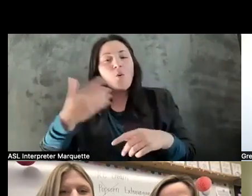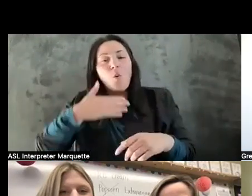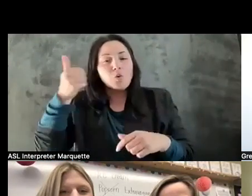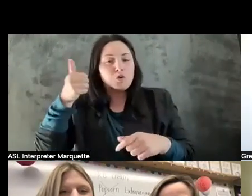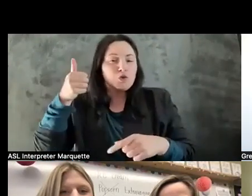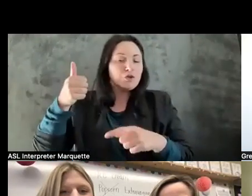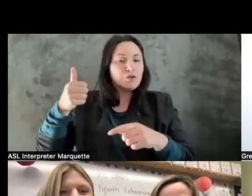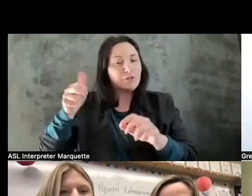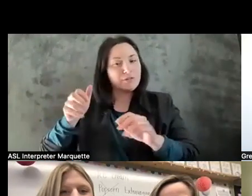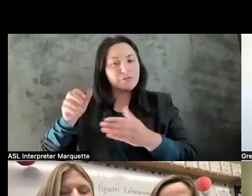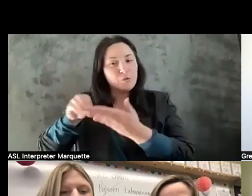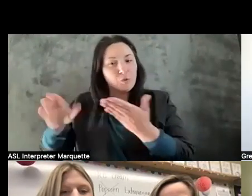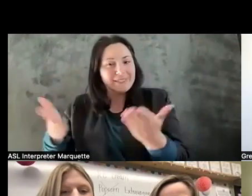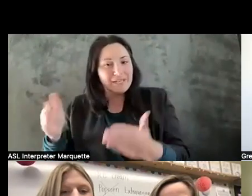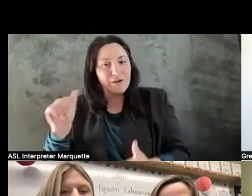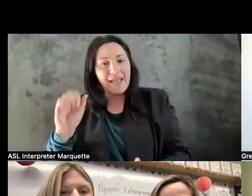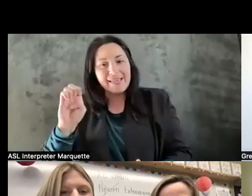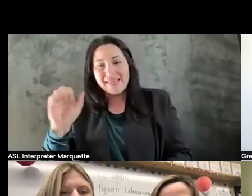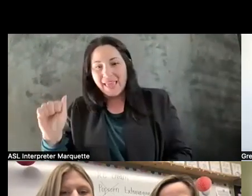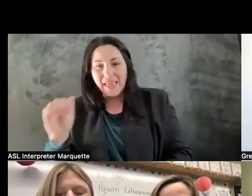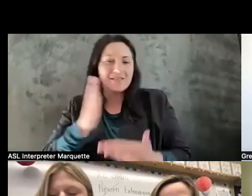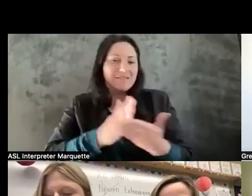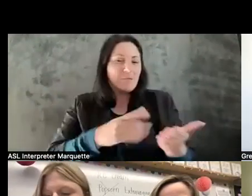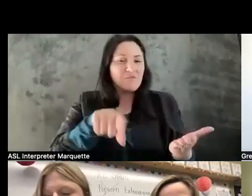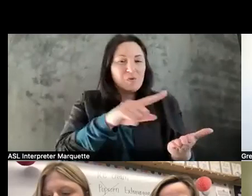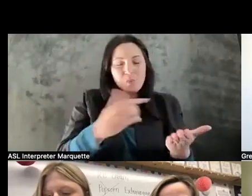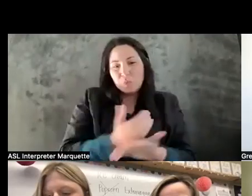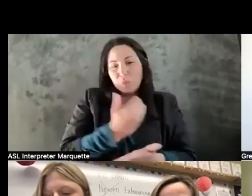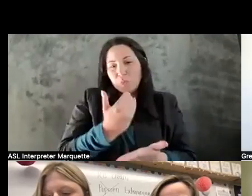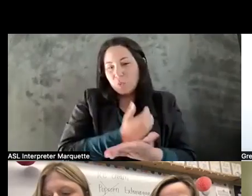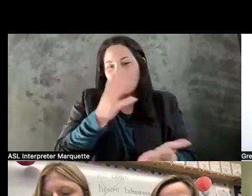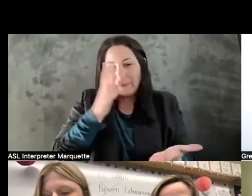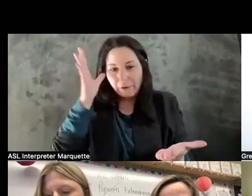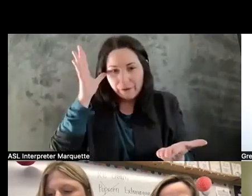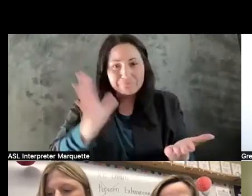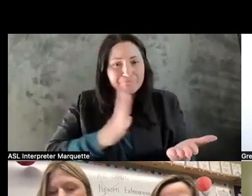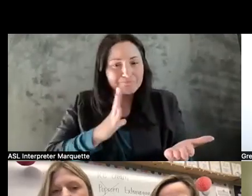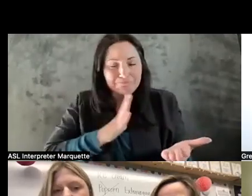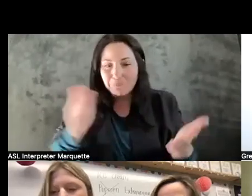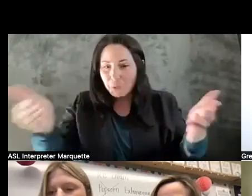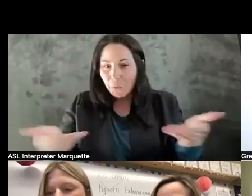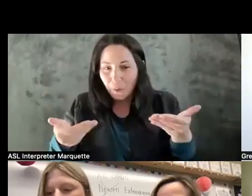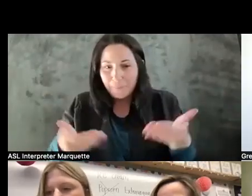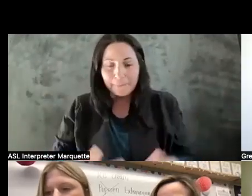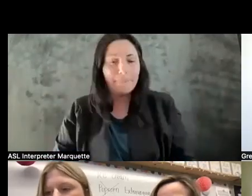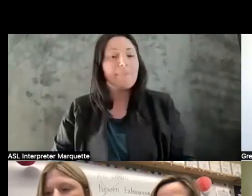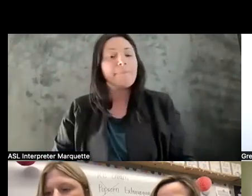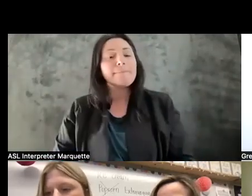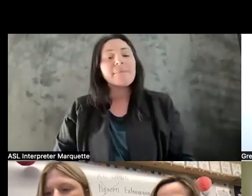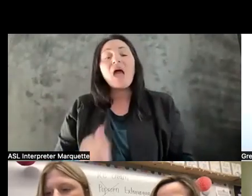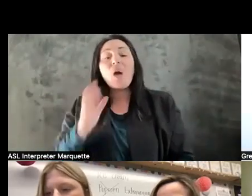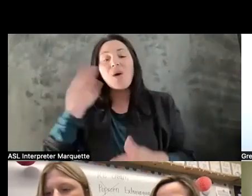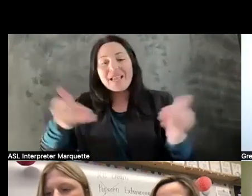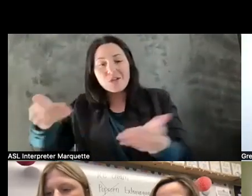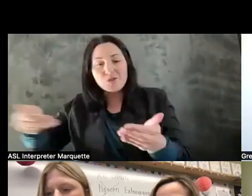AEA, and some of you may be new parents to AEA, so welcome. I'm going to introduce